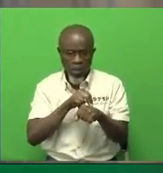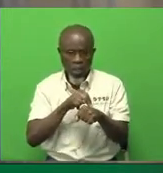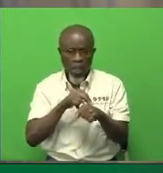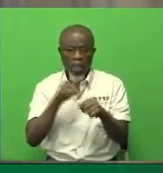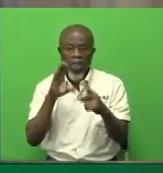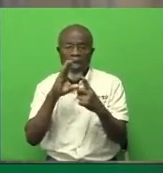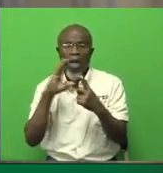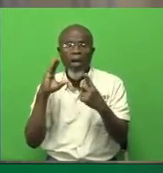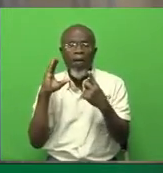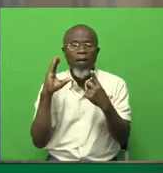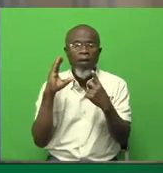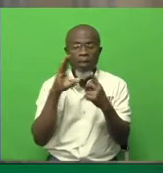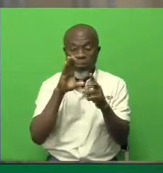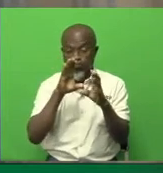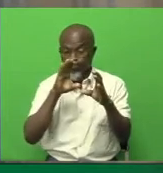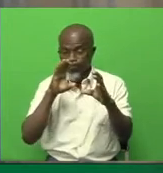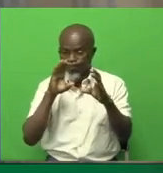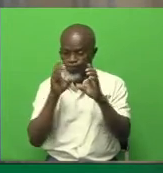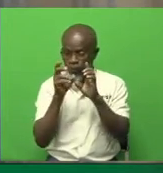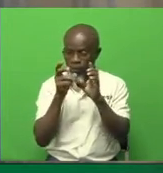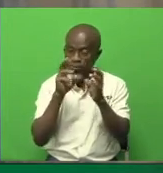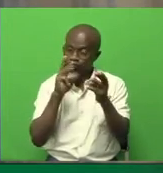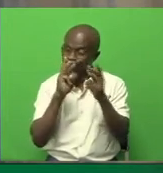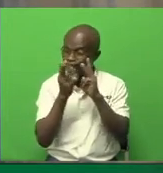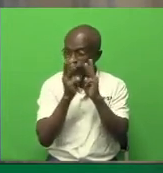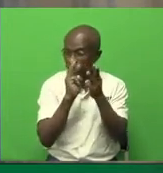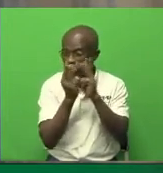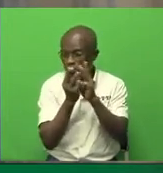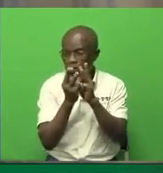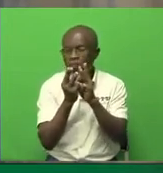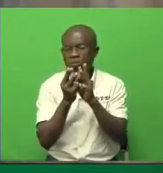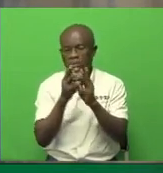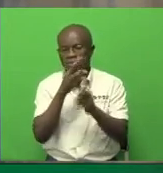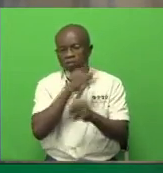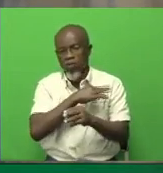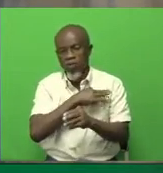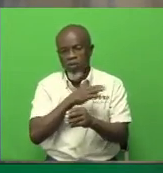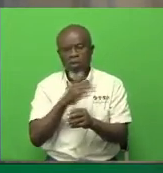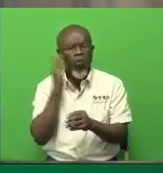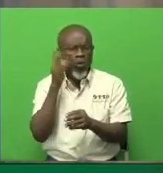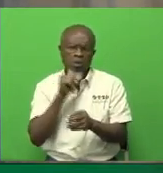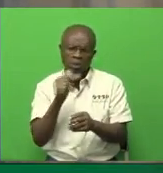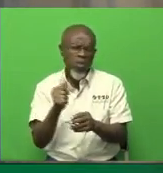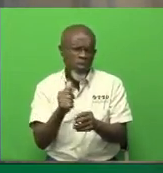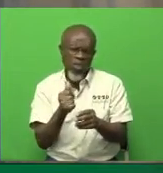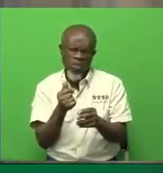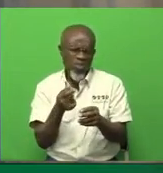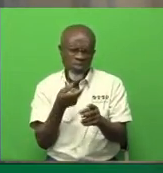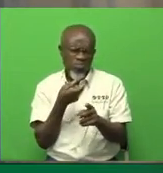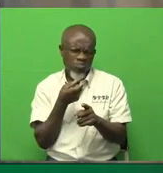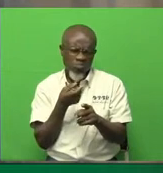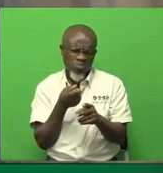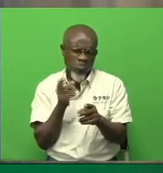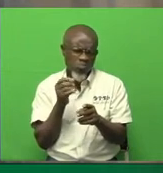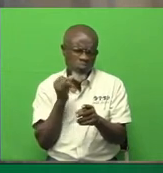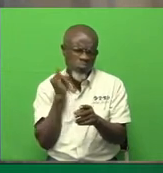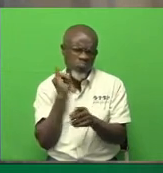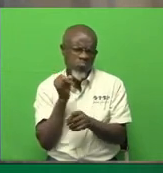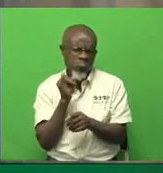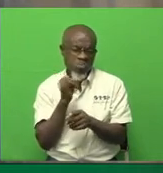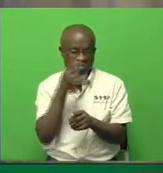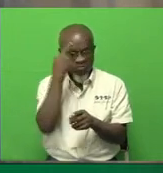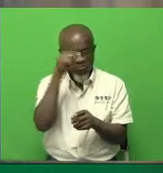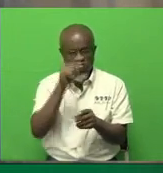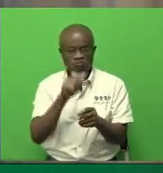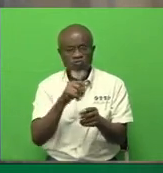these ones will not raise our public debt we recognize that the citizens of TNT are critical to achieve your